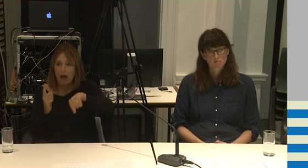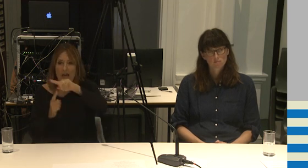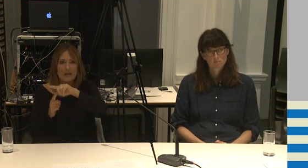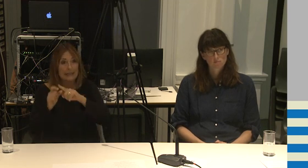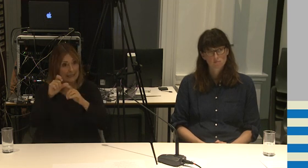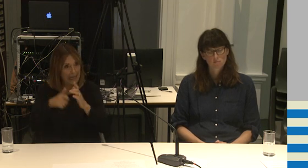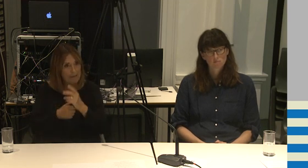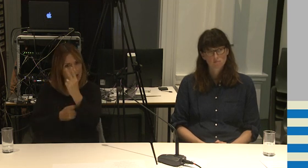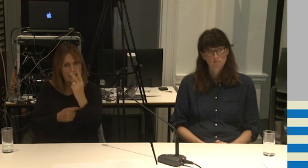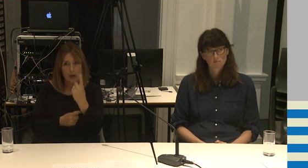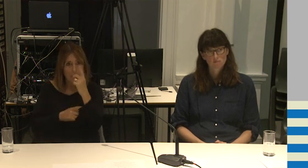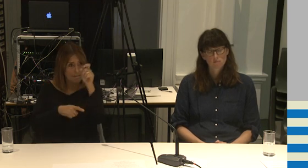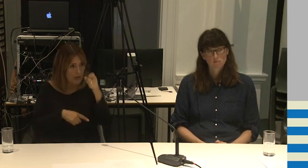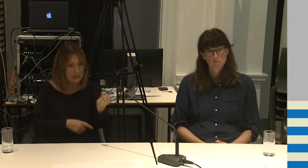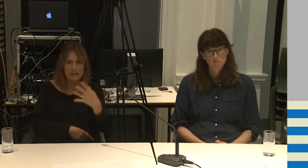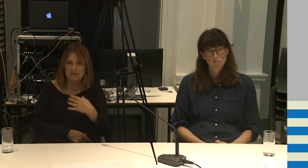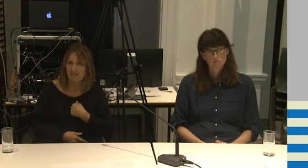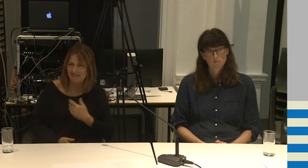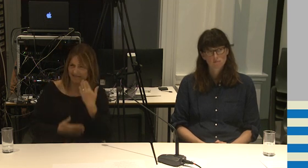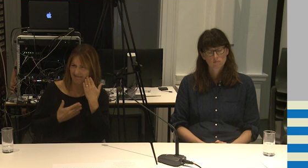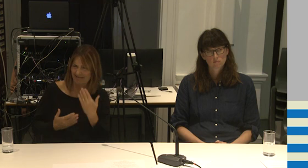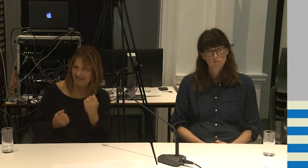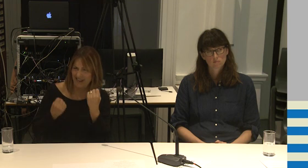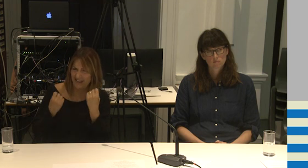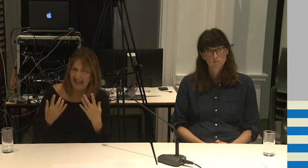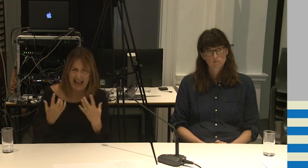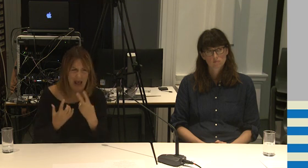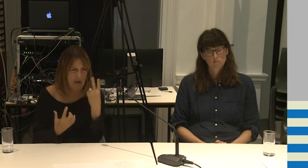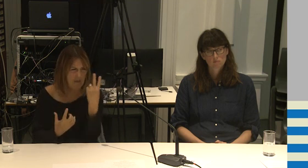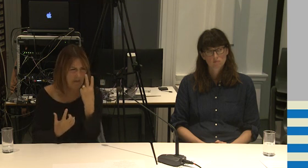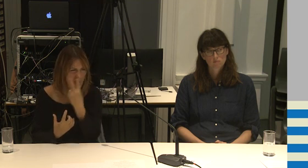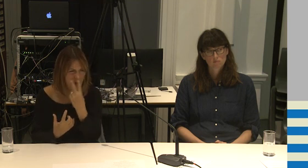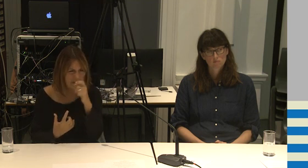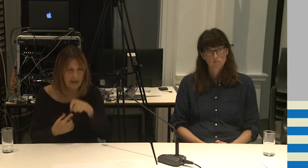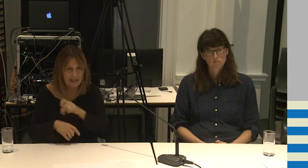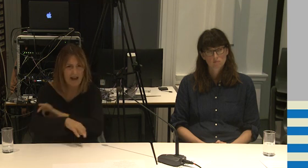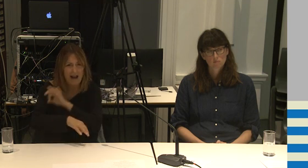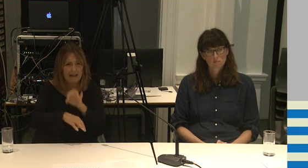disabled architects and someone said, I don't even understand how a blind person could do architecture.